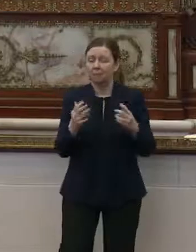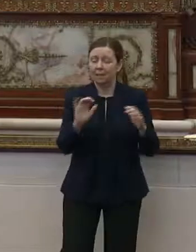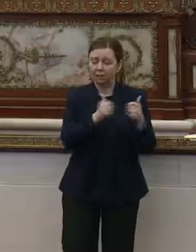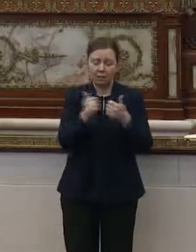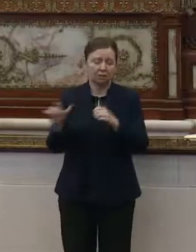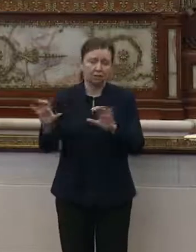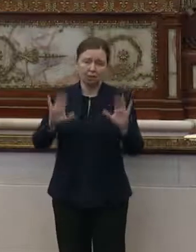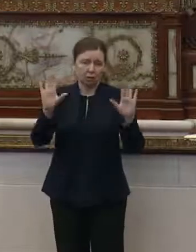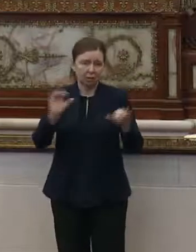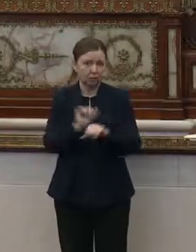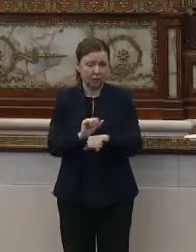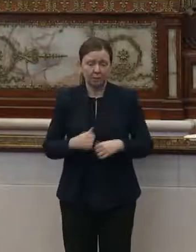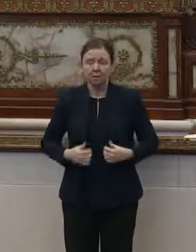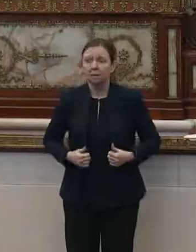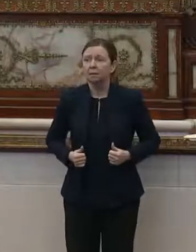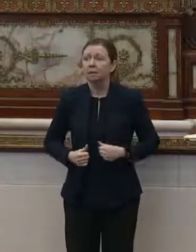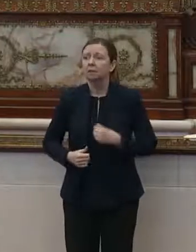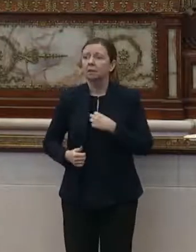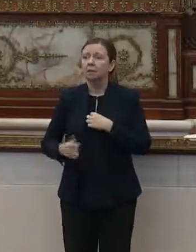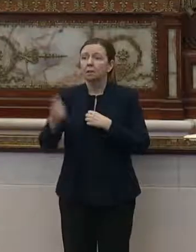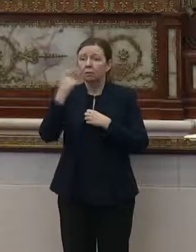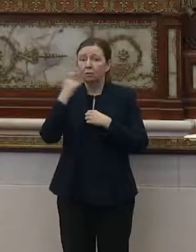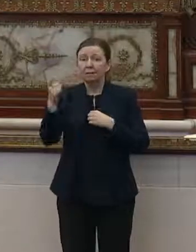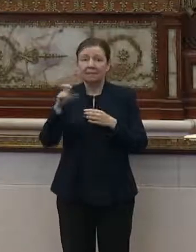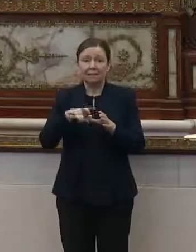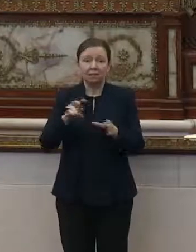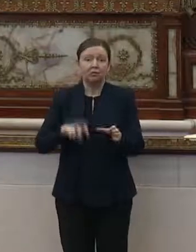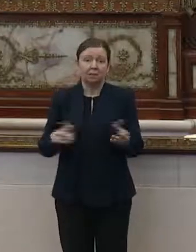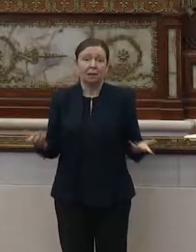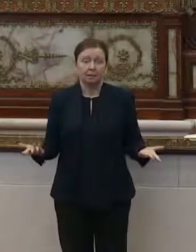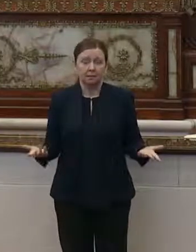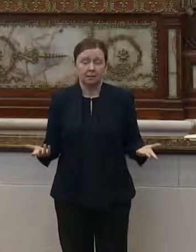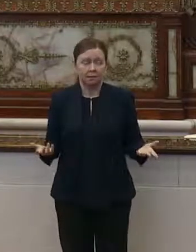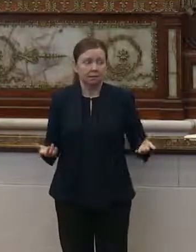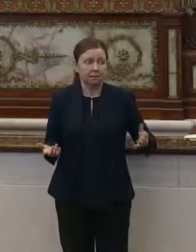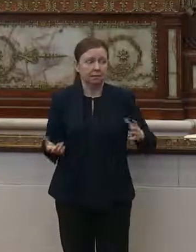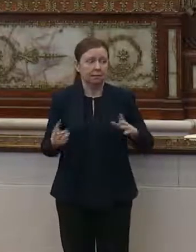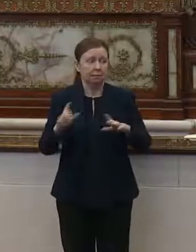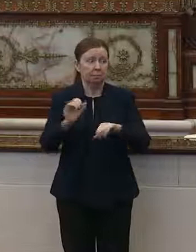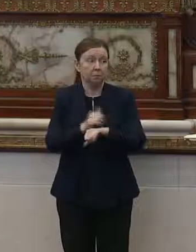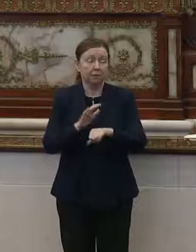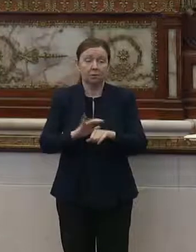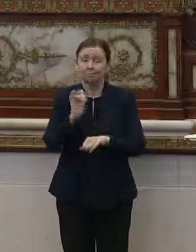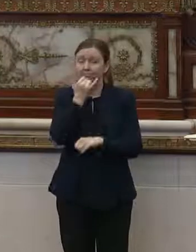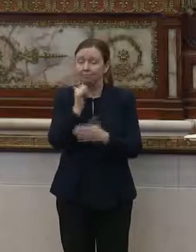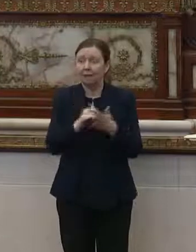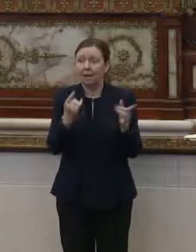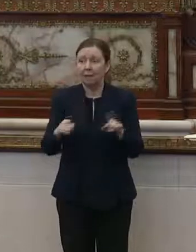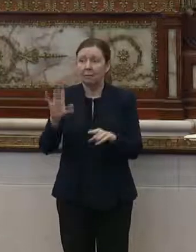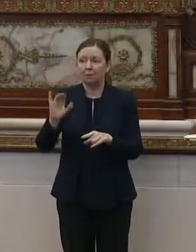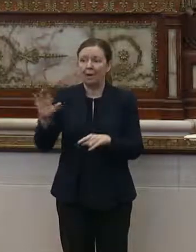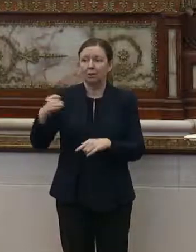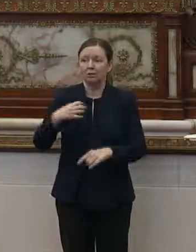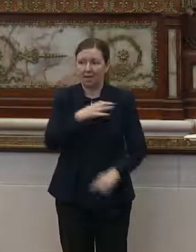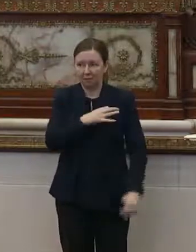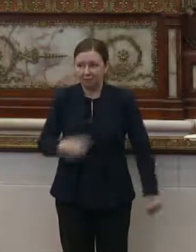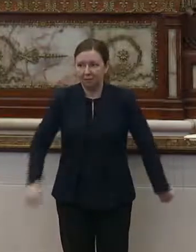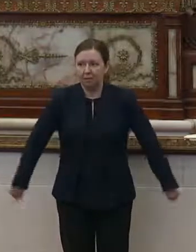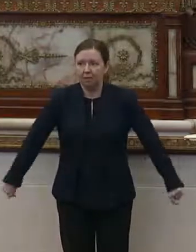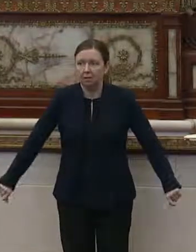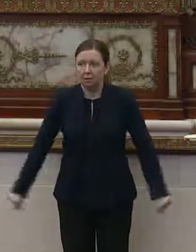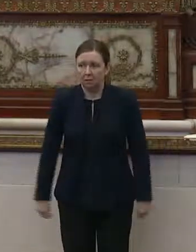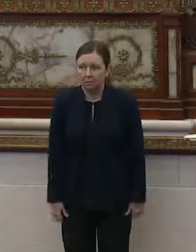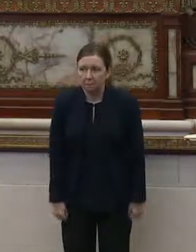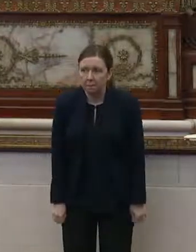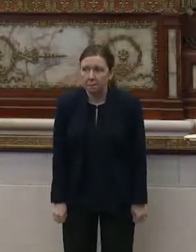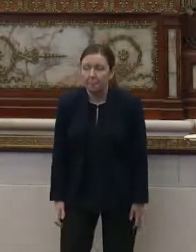phenomenal job. Recently, she resigned based on a mistake that was made by her staff, and that